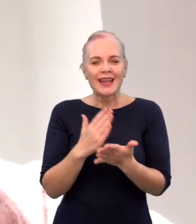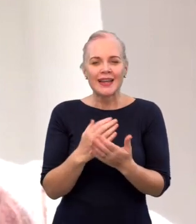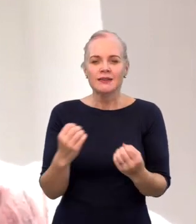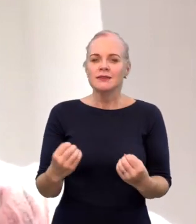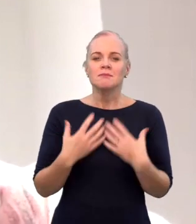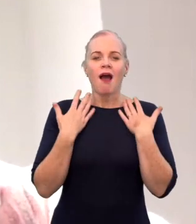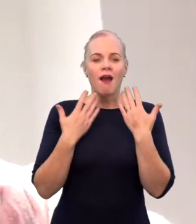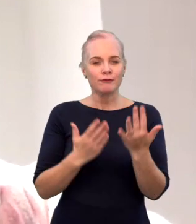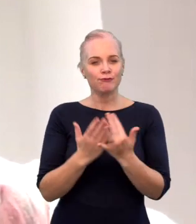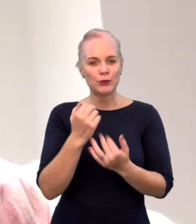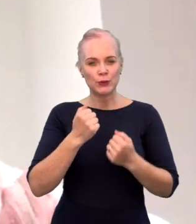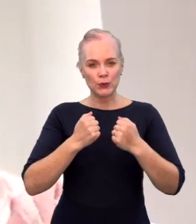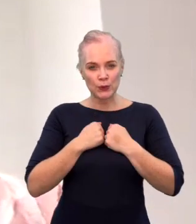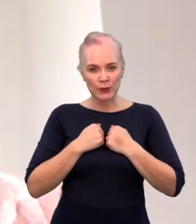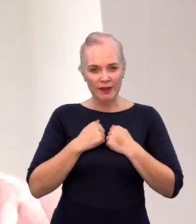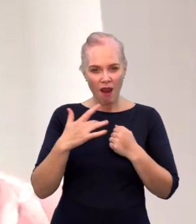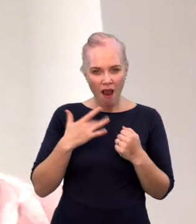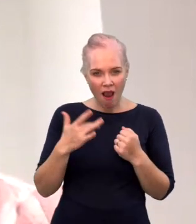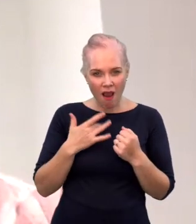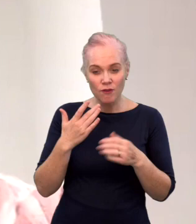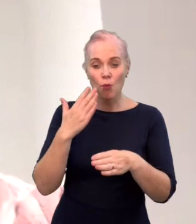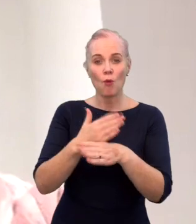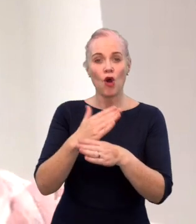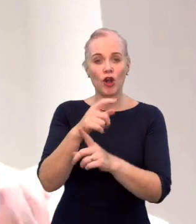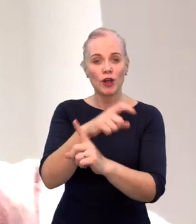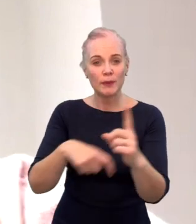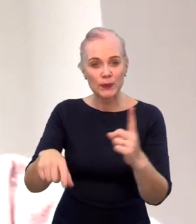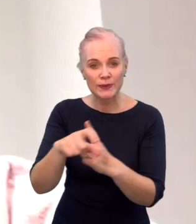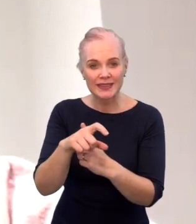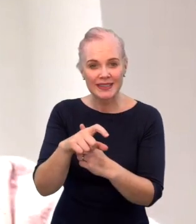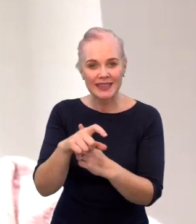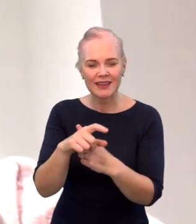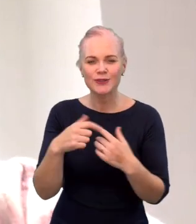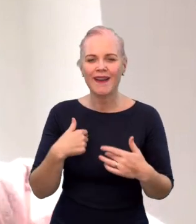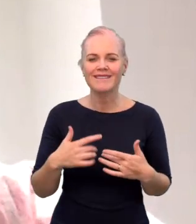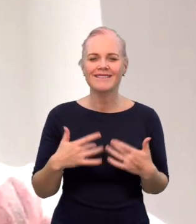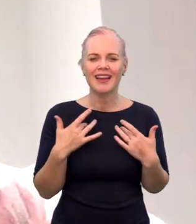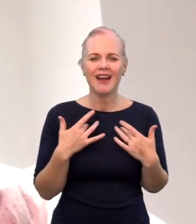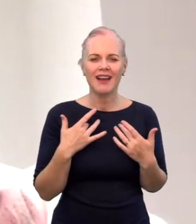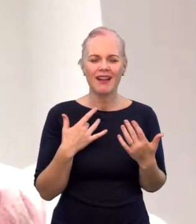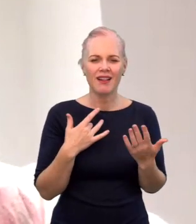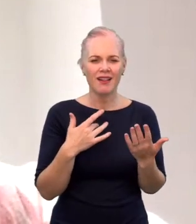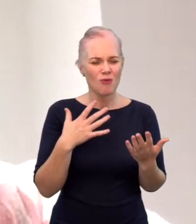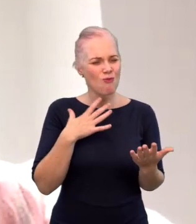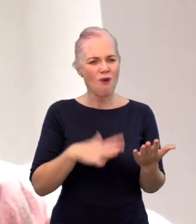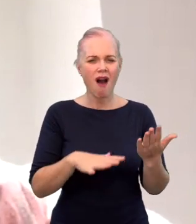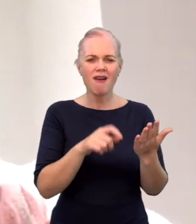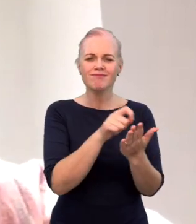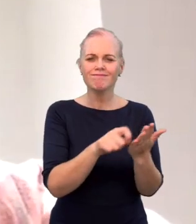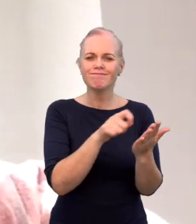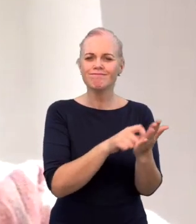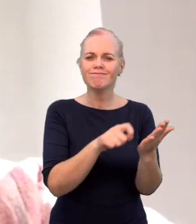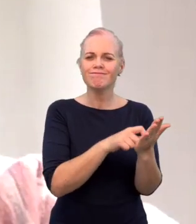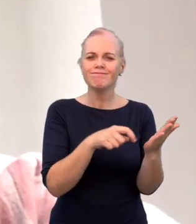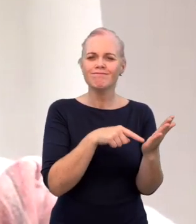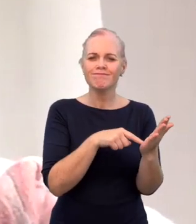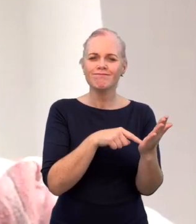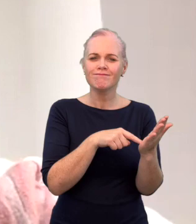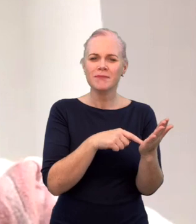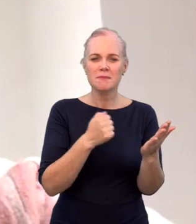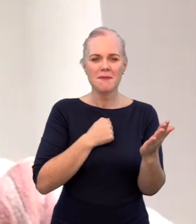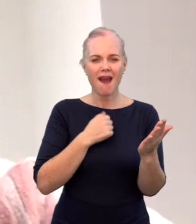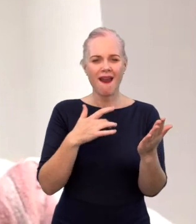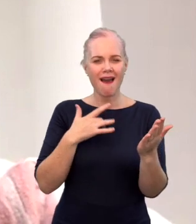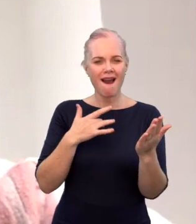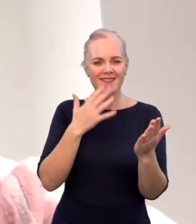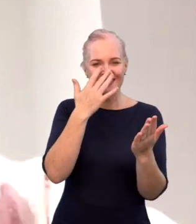So yeah, I was kind of inspired by my own personal life experiences, my work in the community, and it just felt like I wanted to write this story